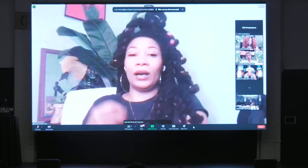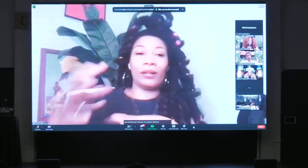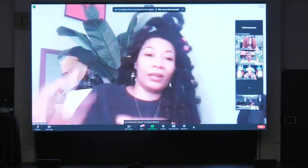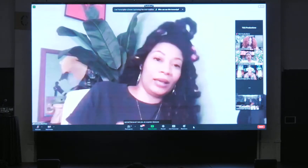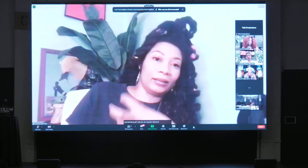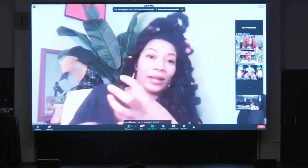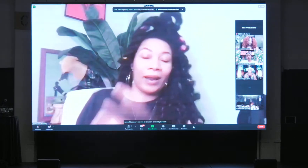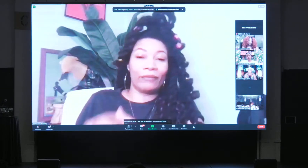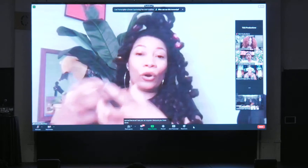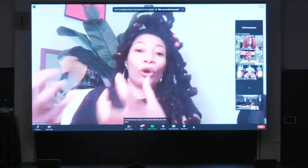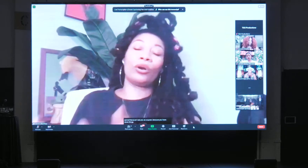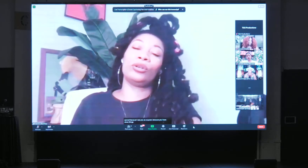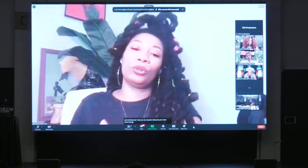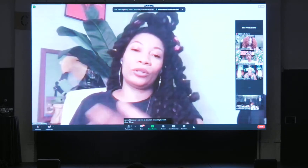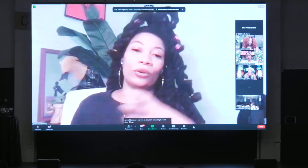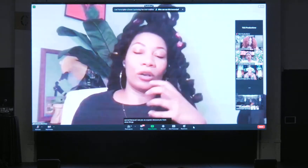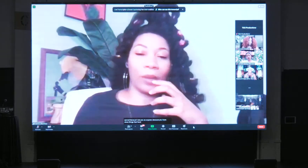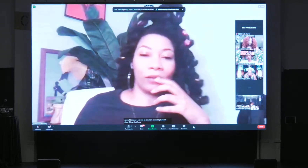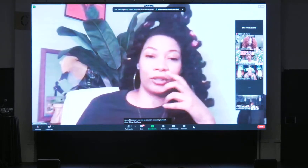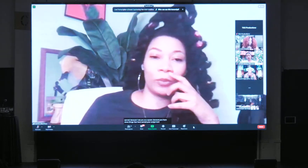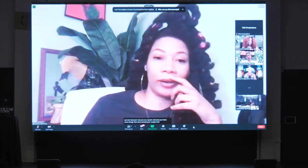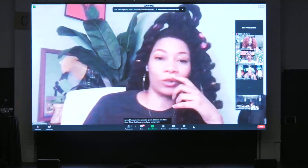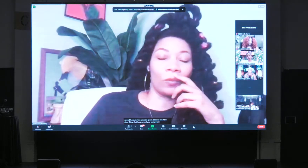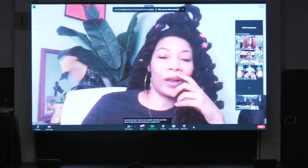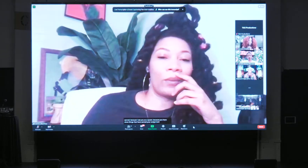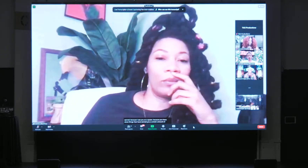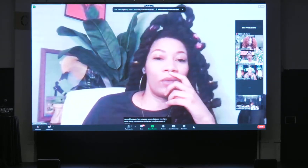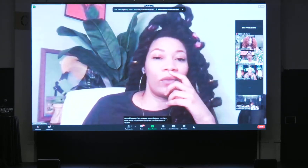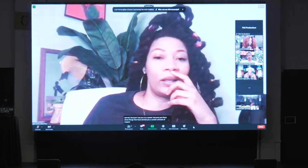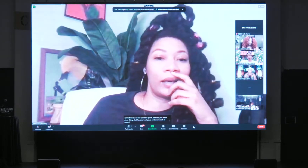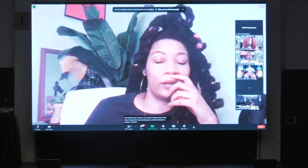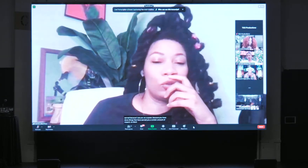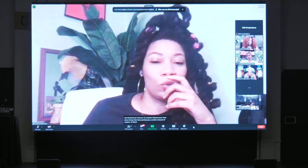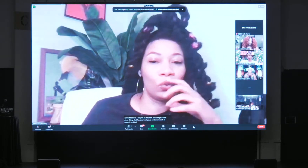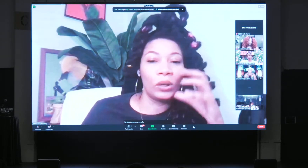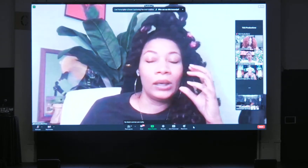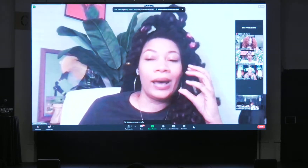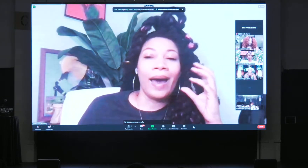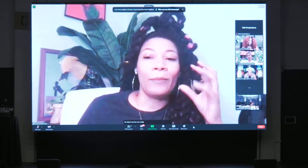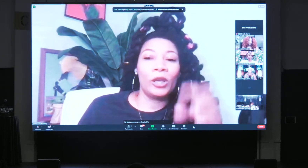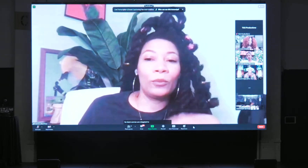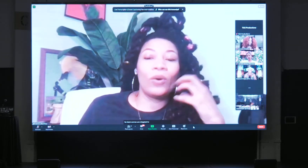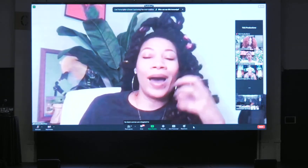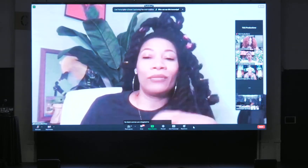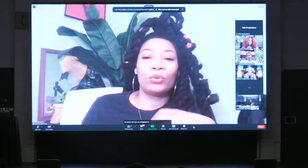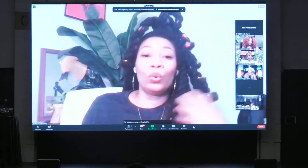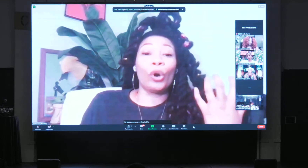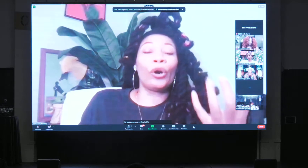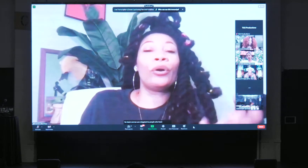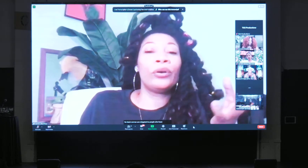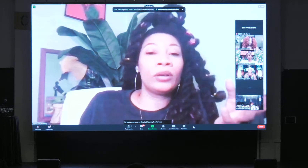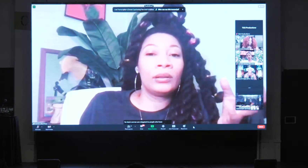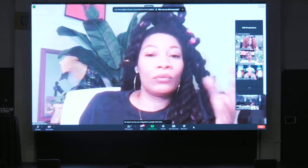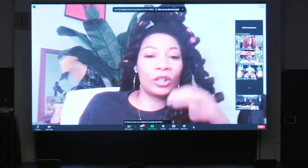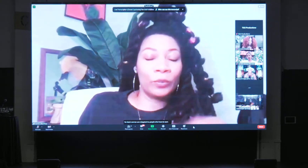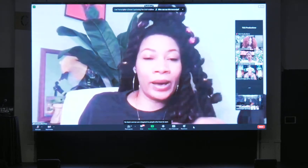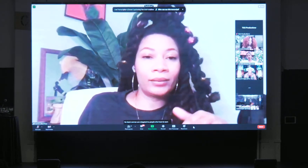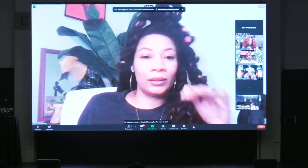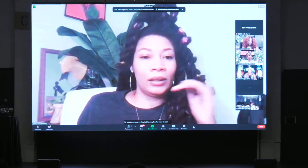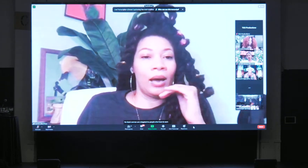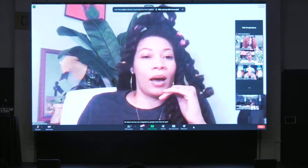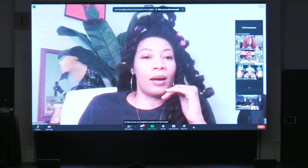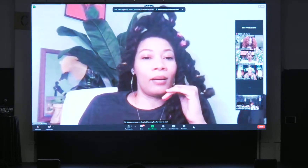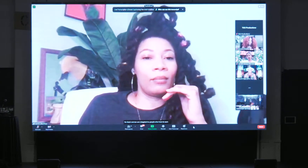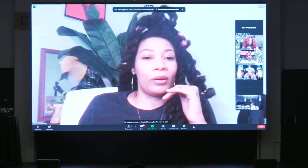have done things that have earned you a certain amount of respect. So Black women are relegated to people who have to earn